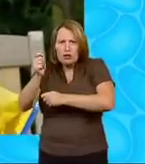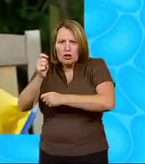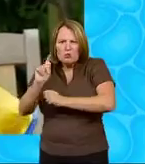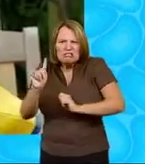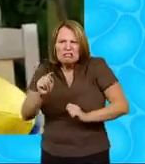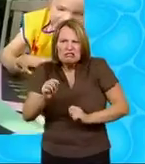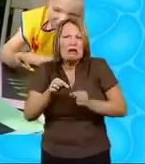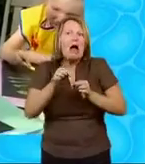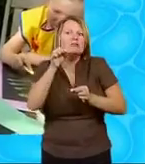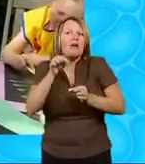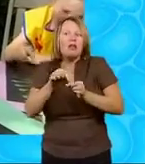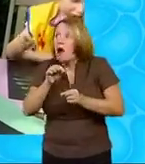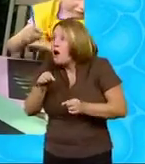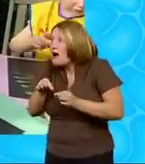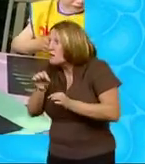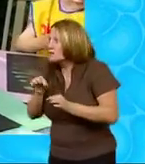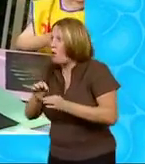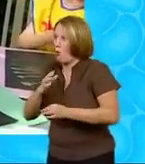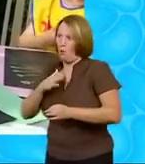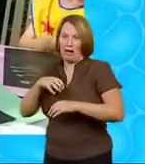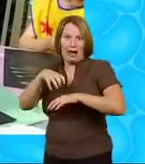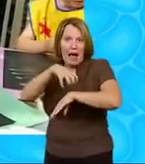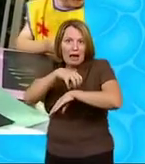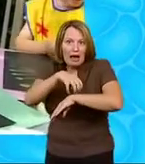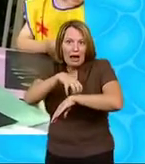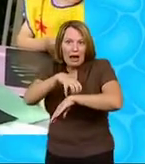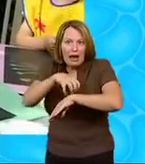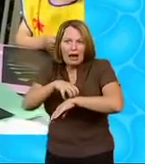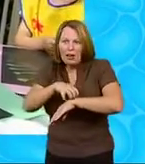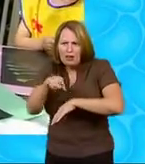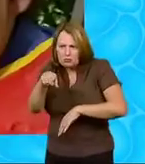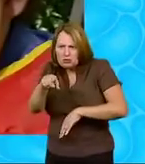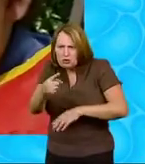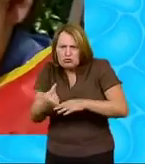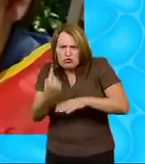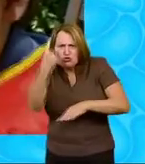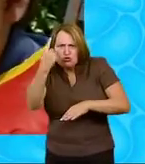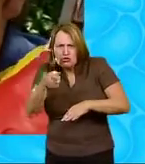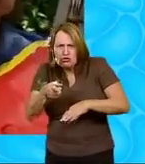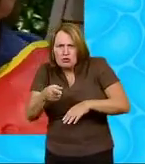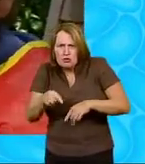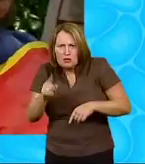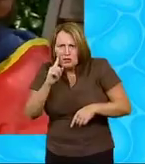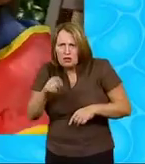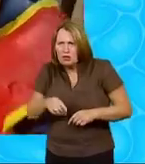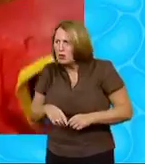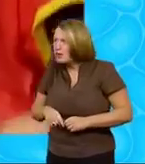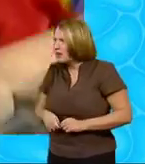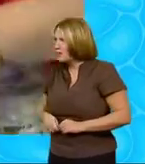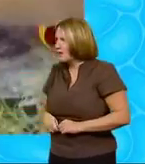Candles. Candles on a birthday cake. That's got to be a rocket. Is it, Kit?